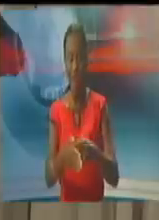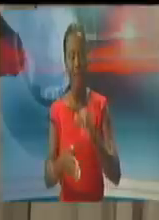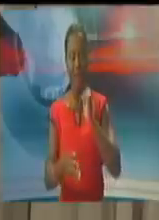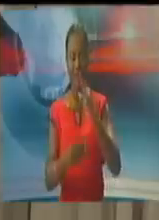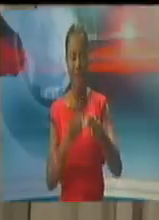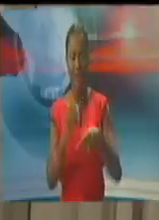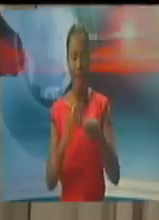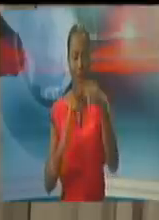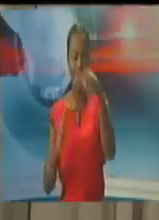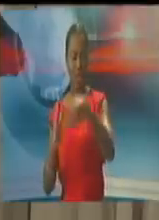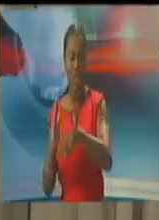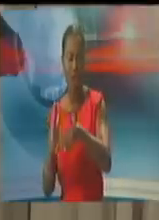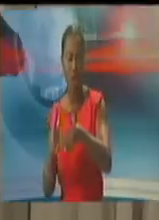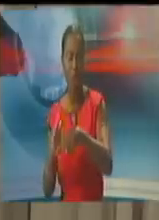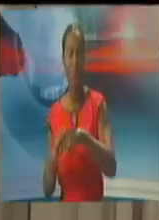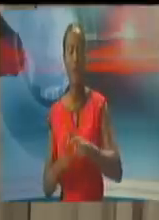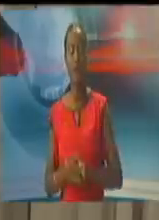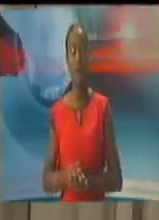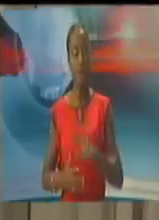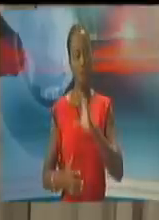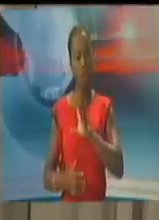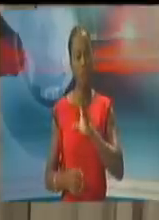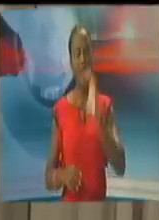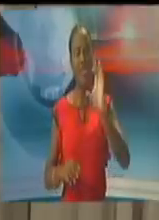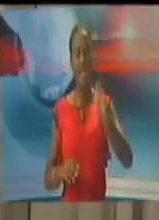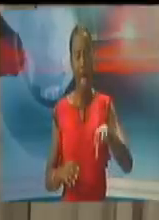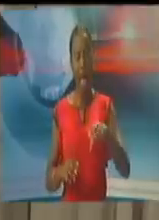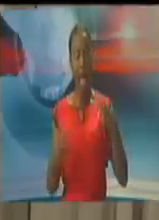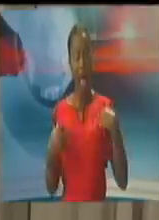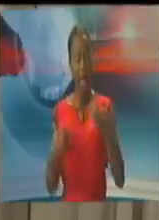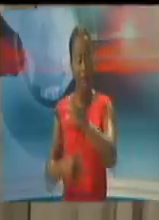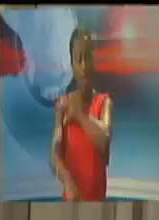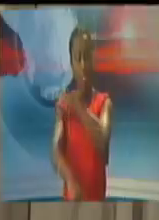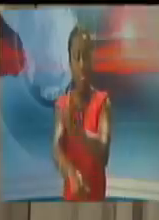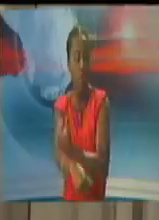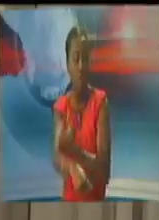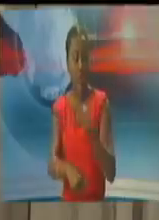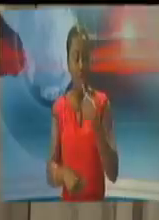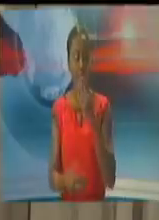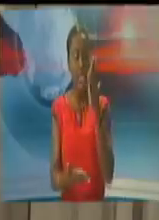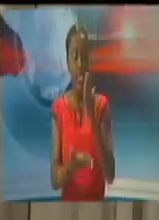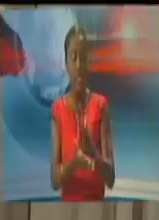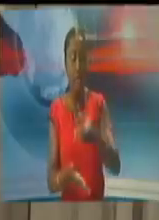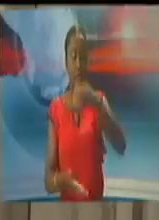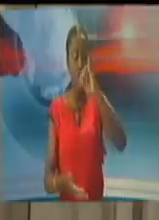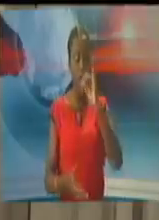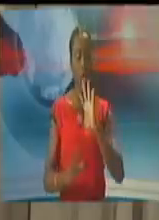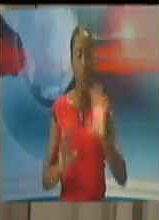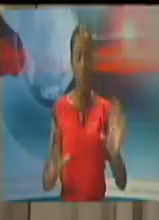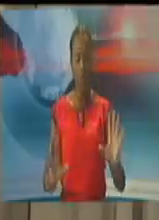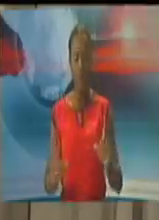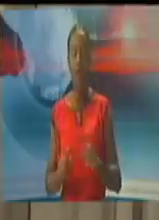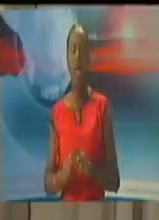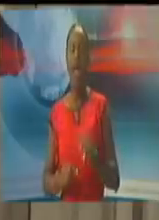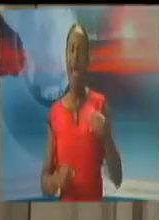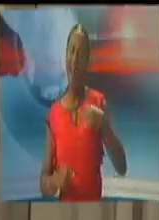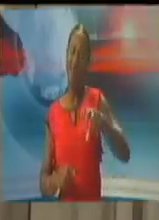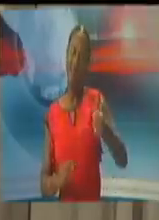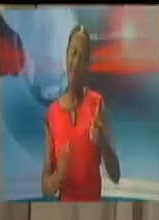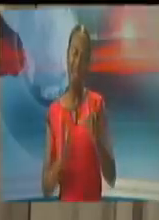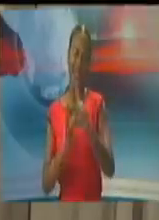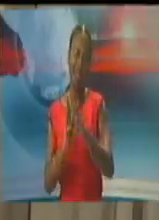stop drinking, for example, if they think we've consumed enough. We could continue to drink after that. and then there are other legal